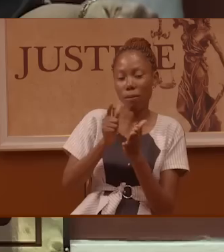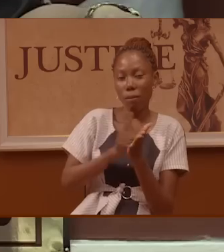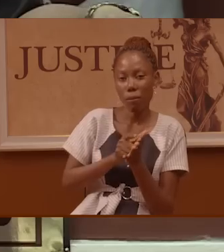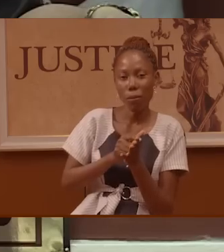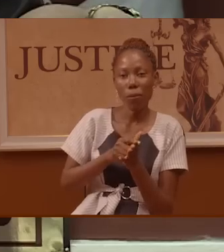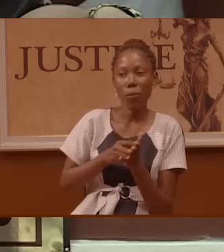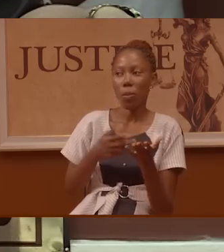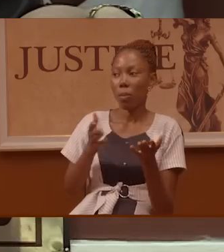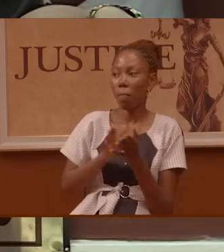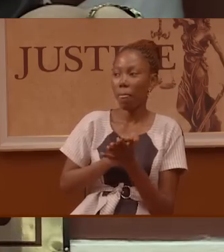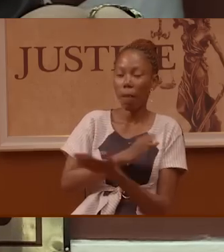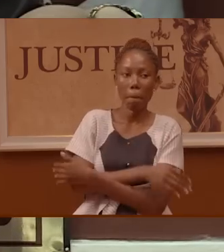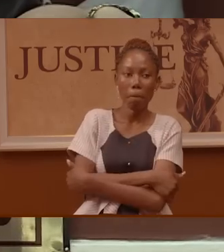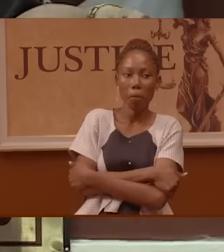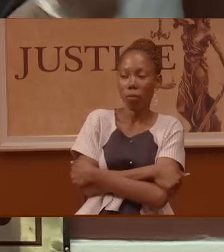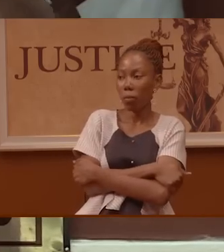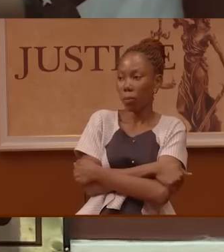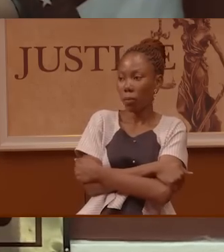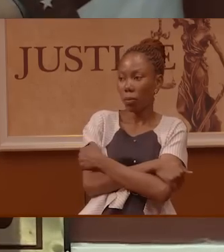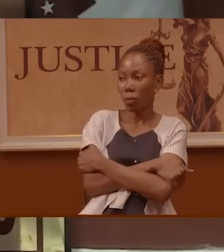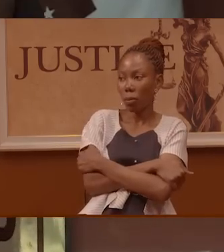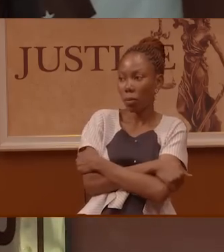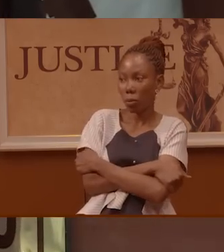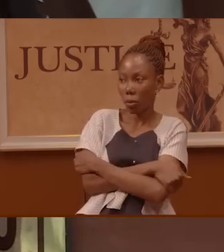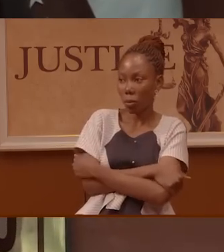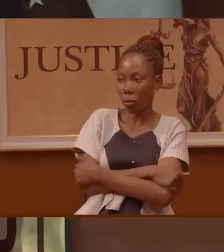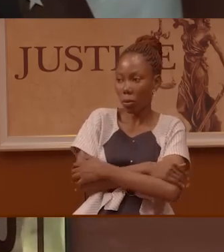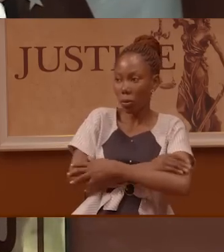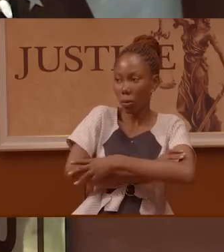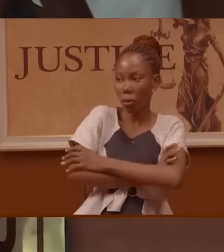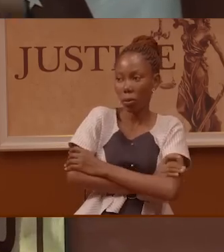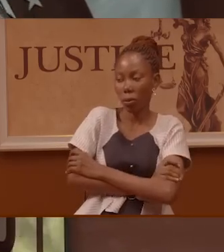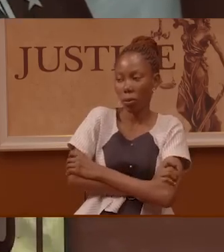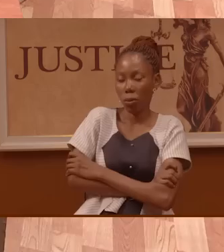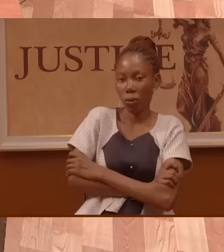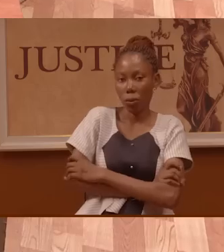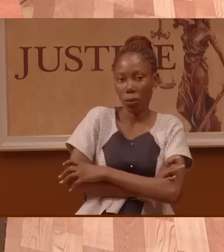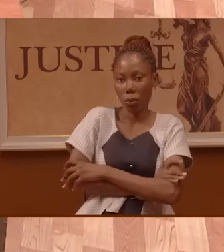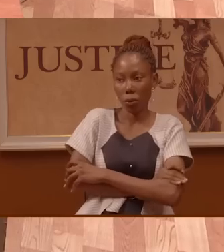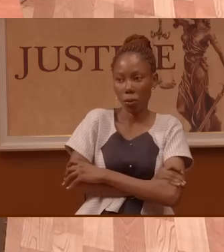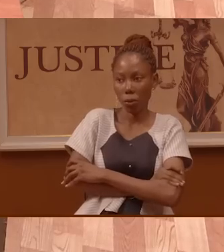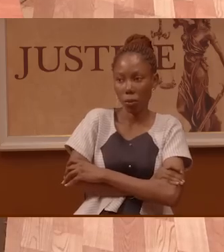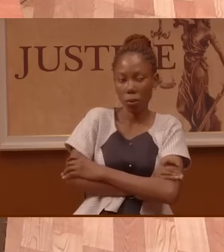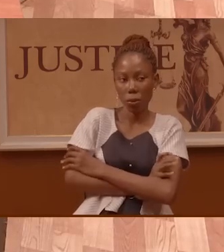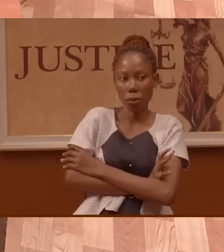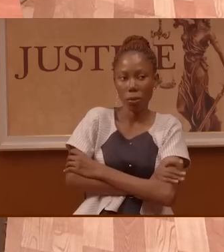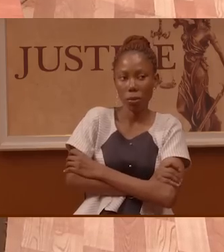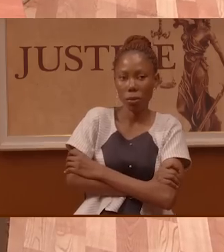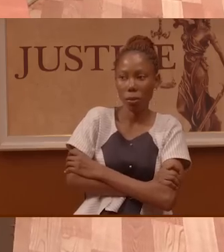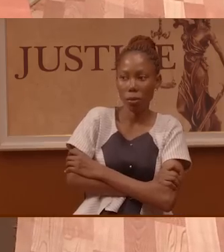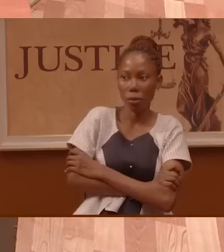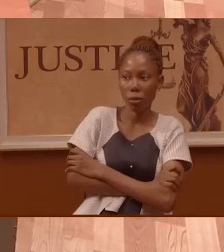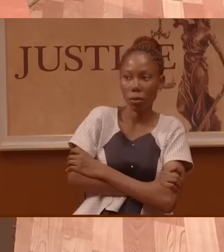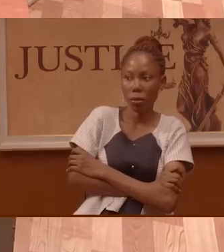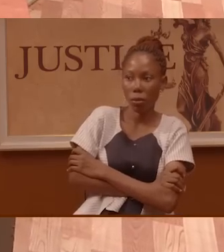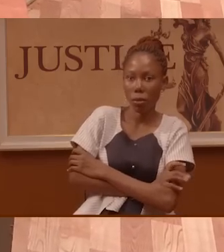You have something to say? Yes, ma'am. Yes, ma'am. Come forward. Thank you. No, come out and stand beside them. Just stand at the